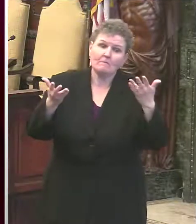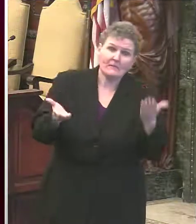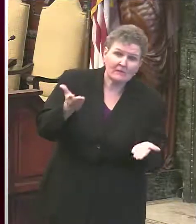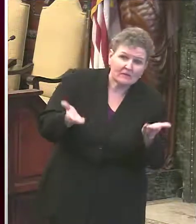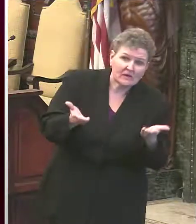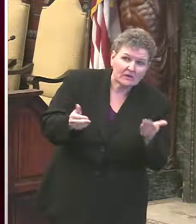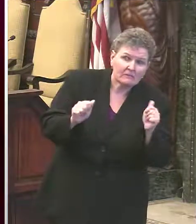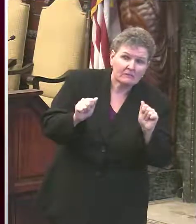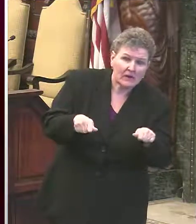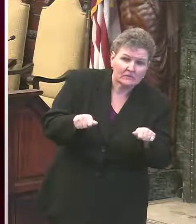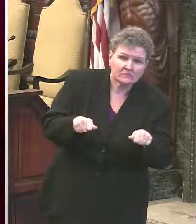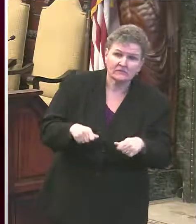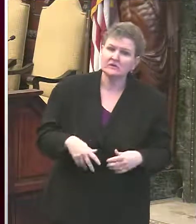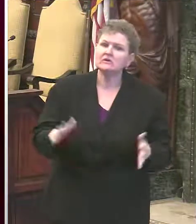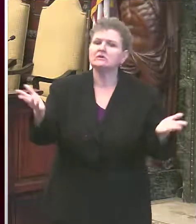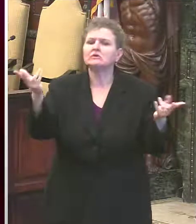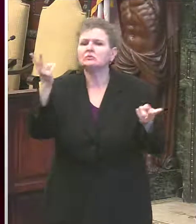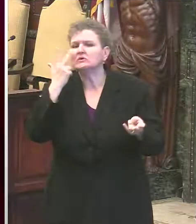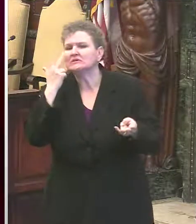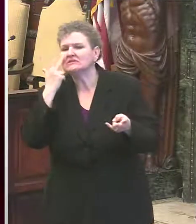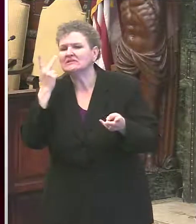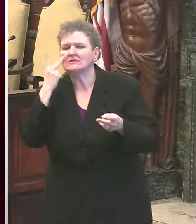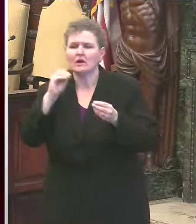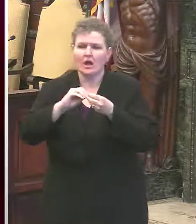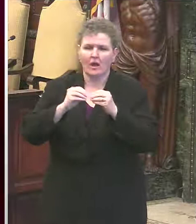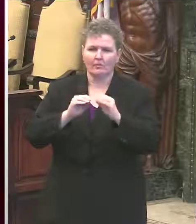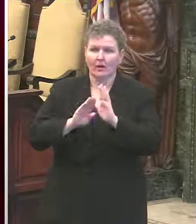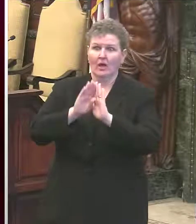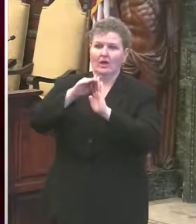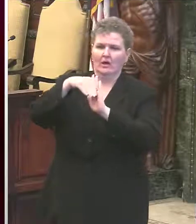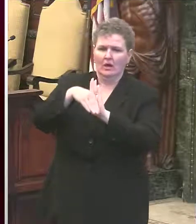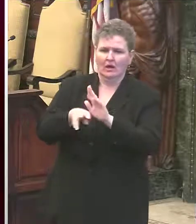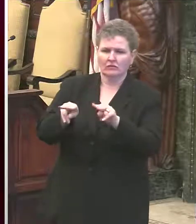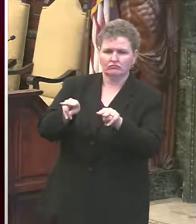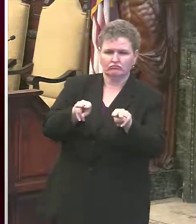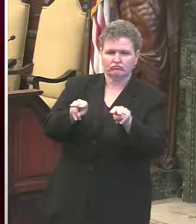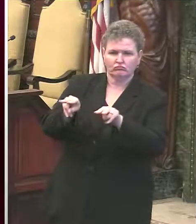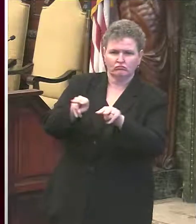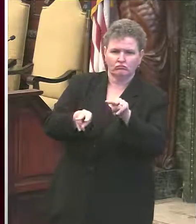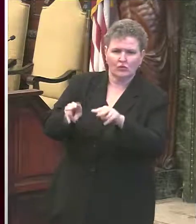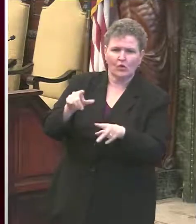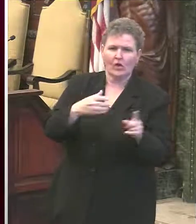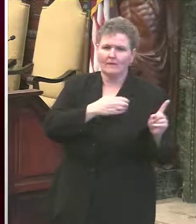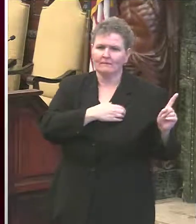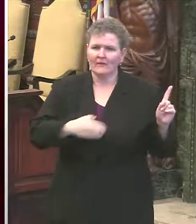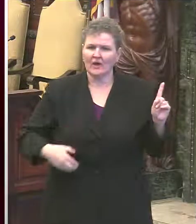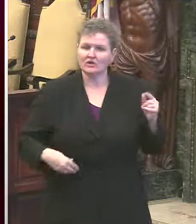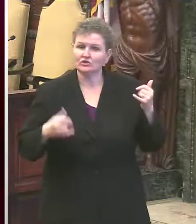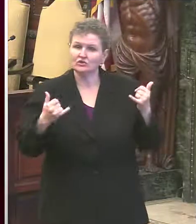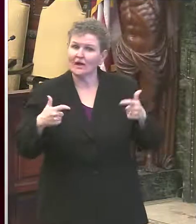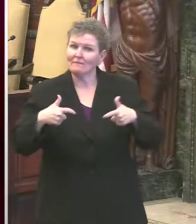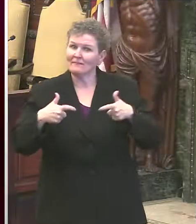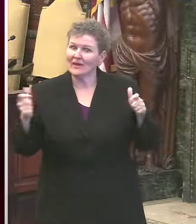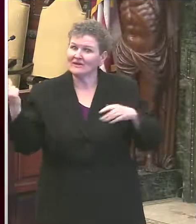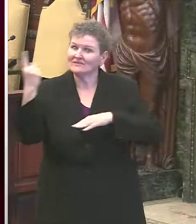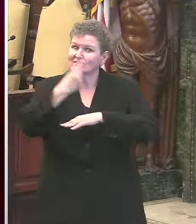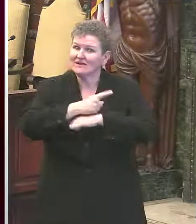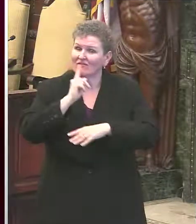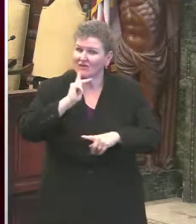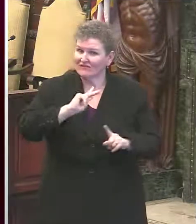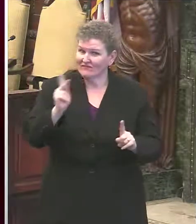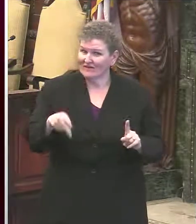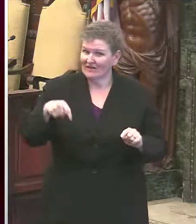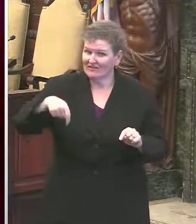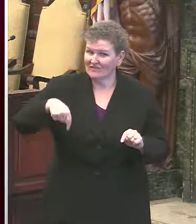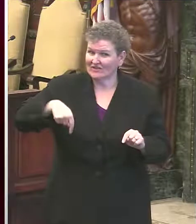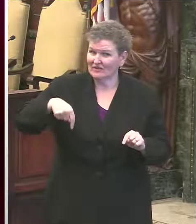look and see what direction the cases are going. Okay, and my last question is for the mayor. Today was a big day for Philadelphia as FIFA came to